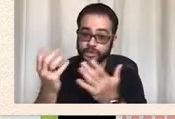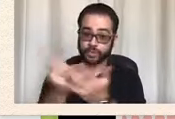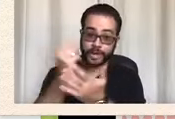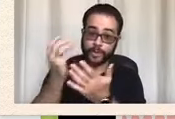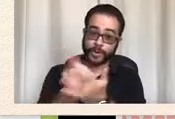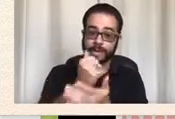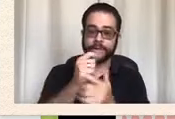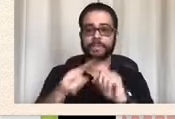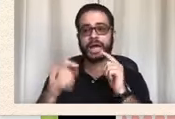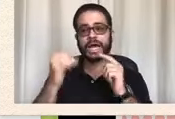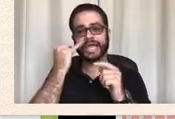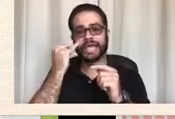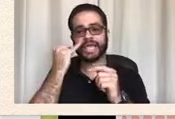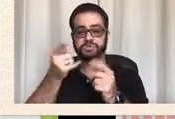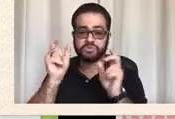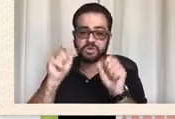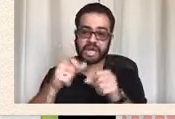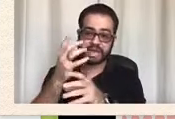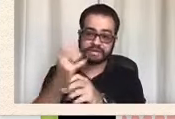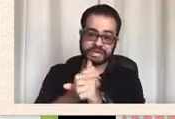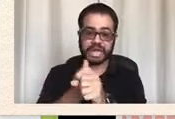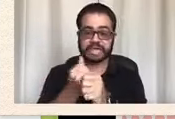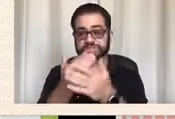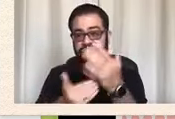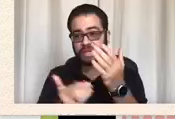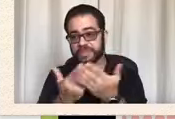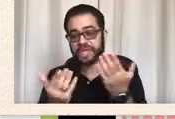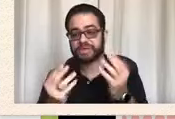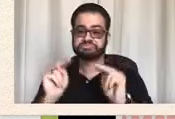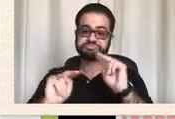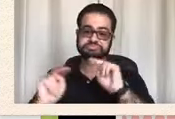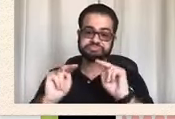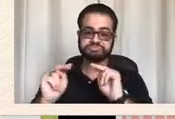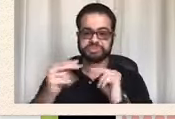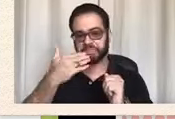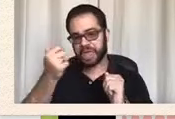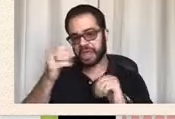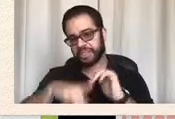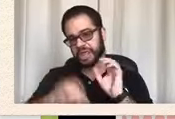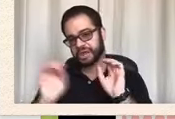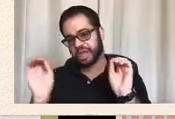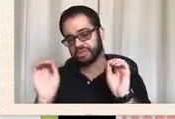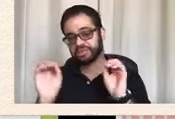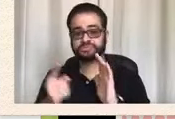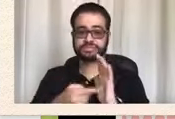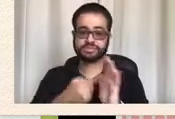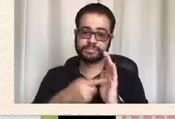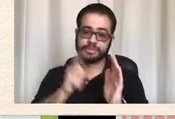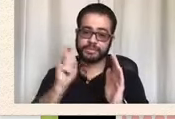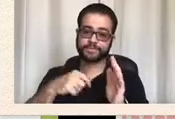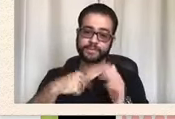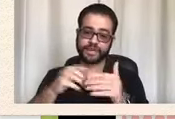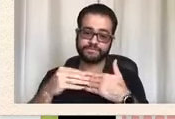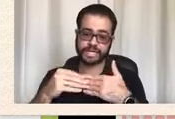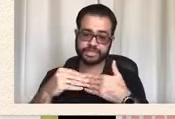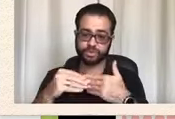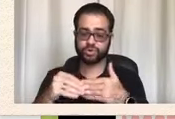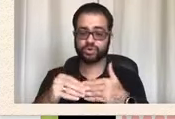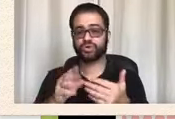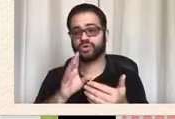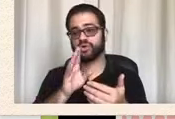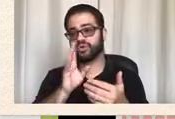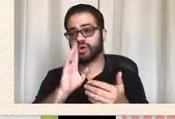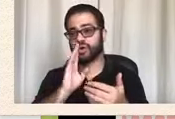than nothing. So sometimes you have to be willing to take that compromise.